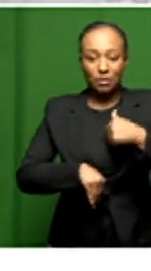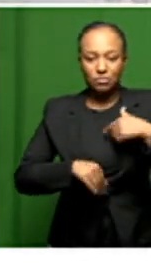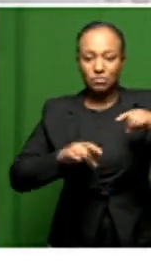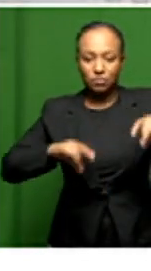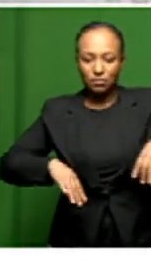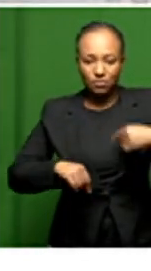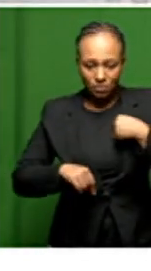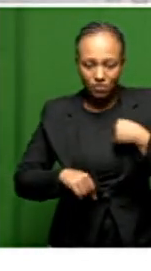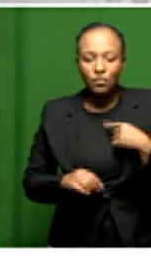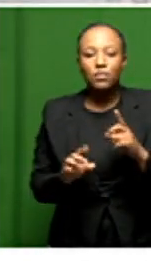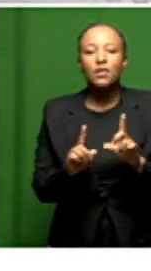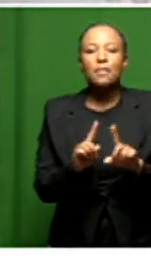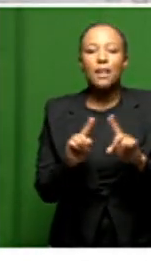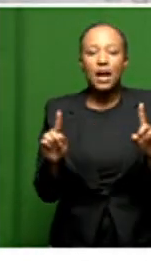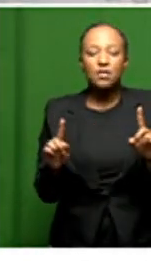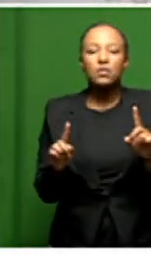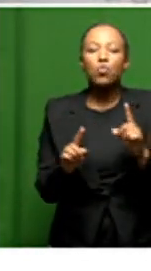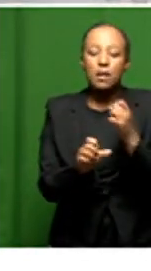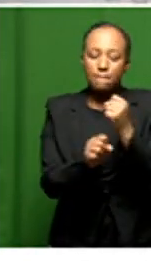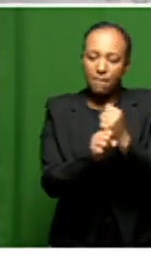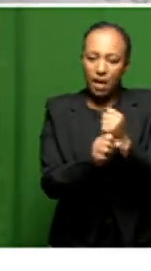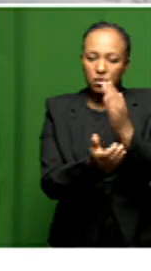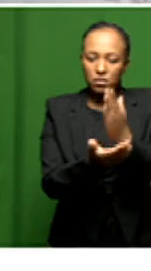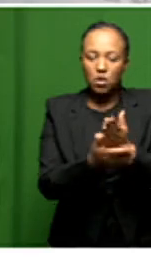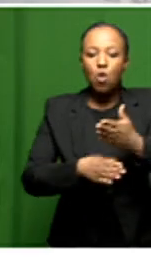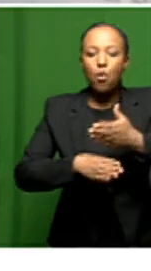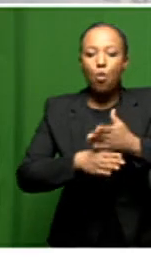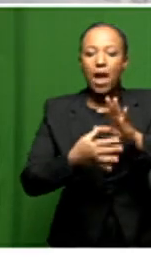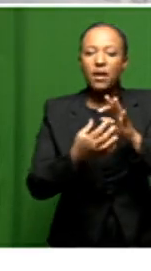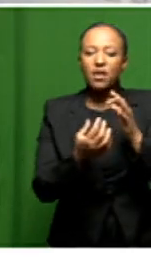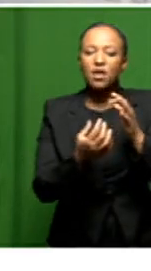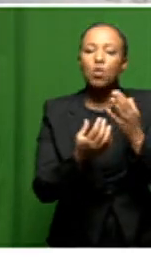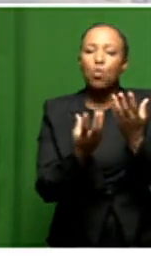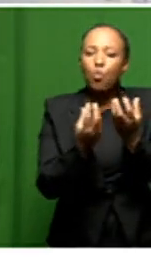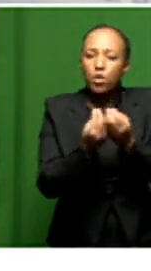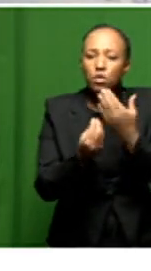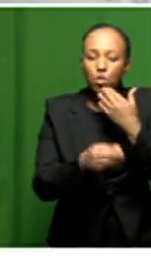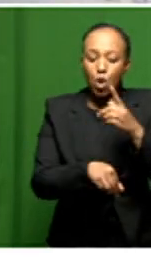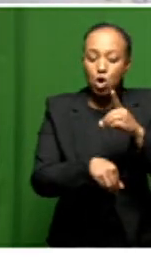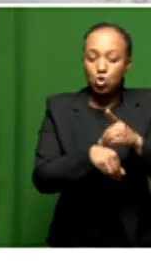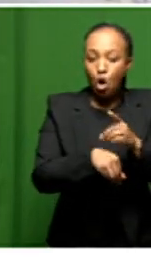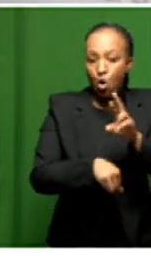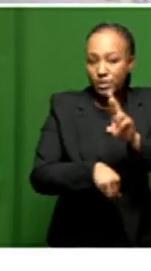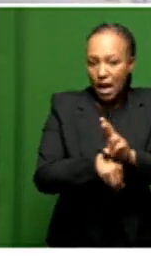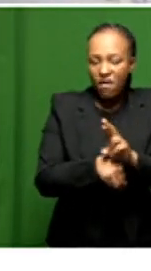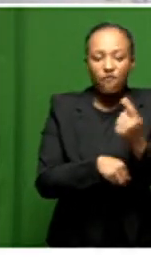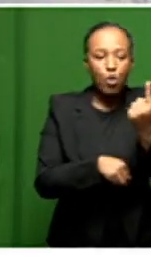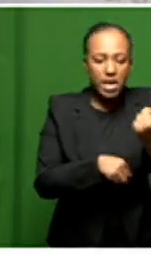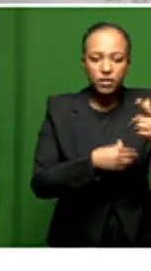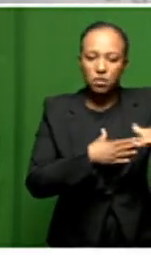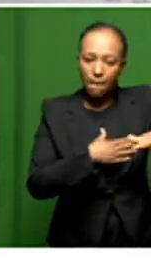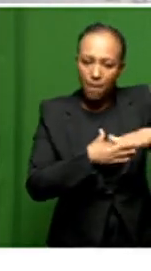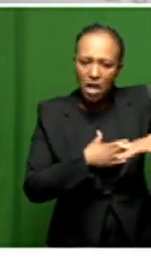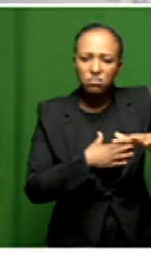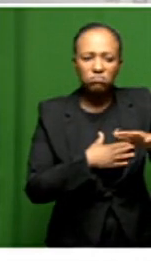is all about is making sure that we work with doctors in each location, in each area, to help them face those sorts of